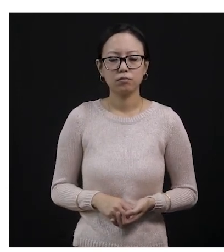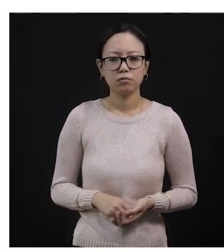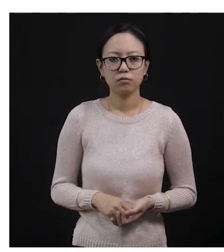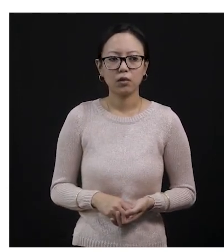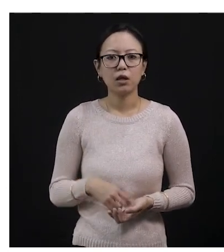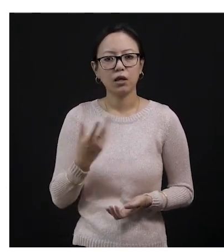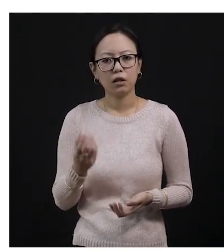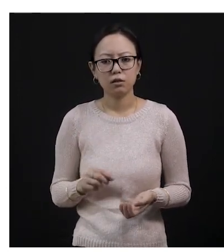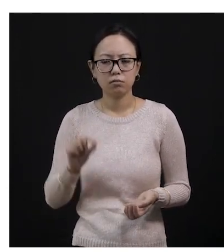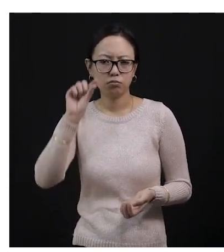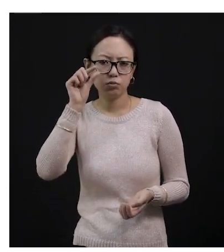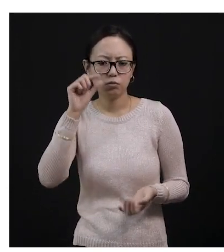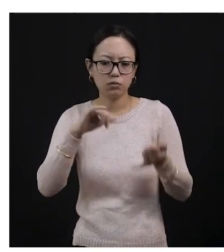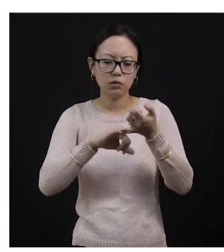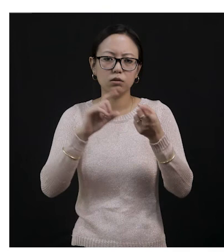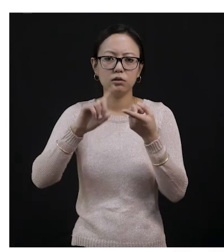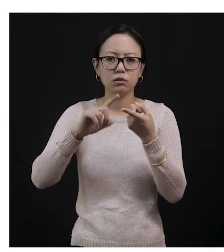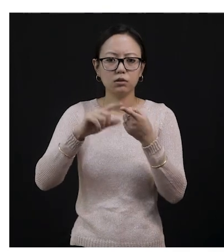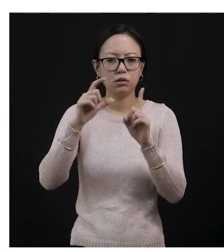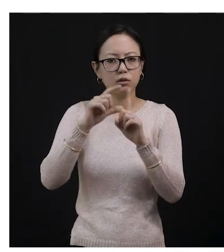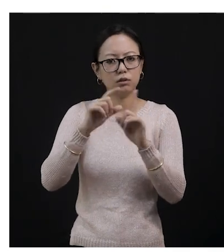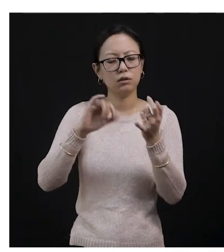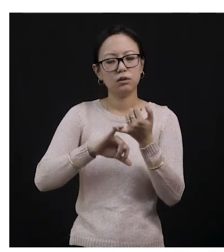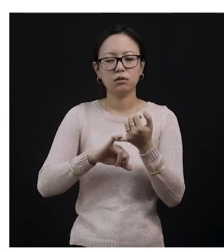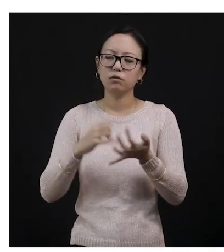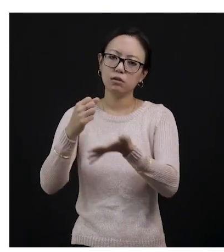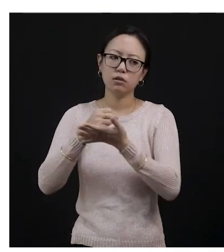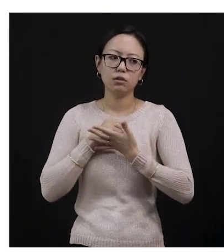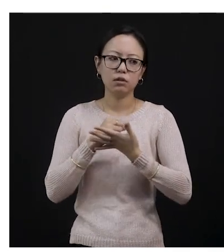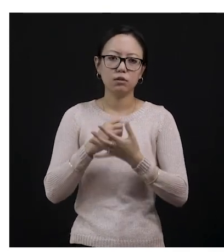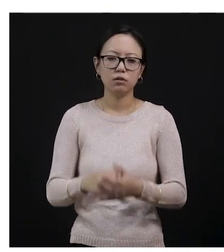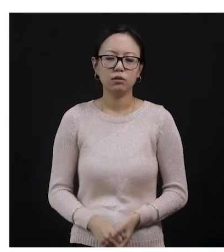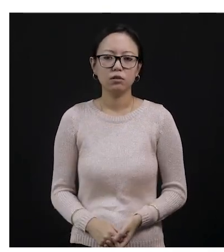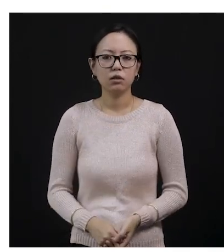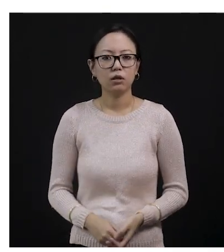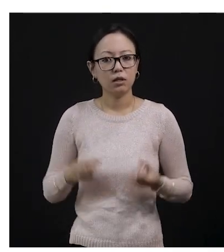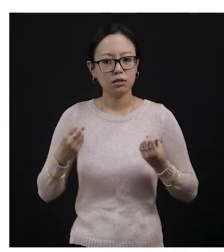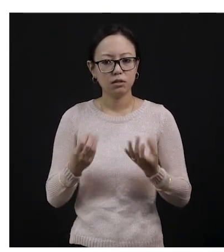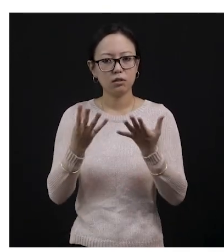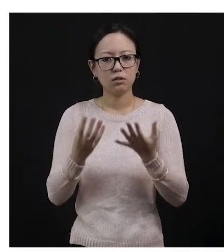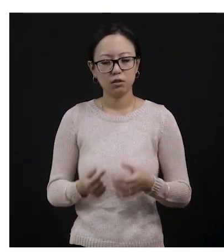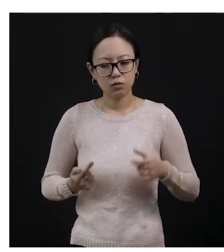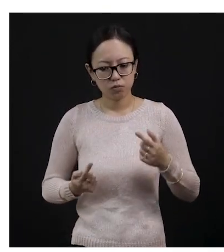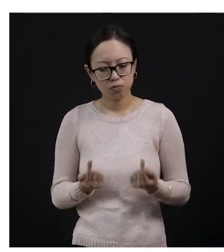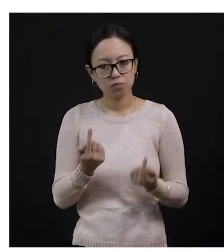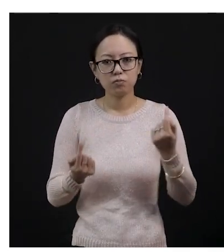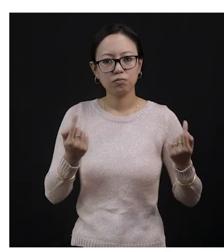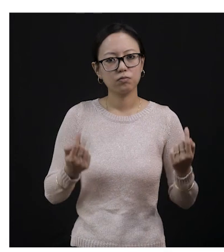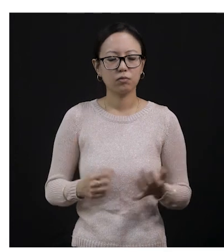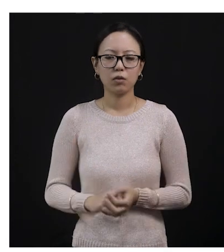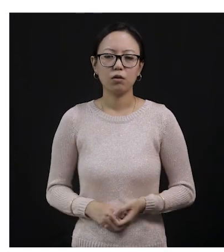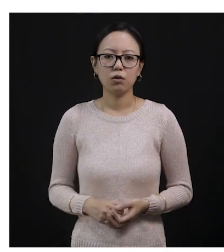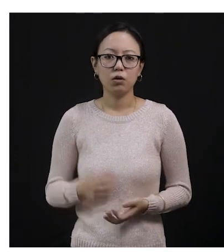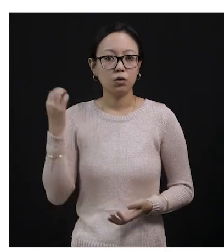seed to plant and to give rise to a new plant. Okay? So, very interesting, isn't